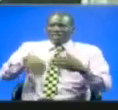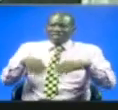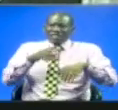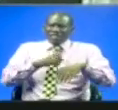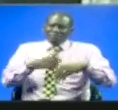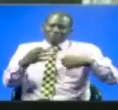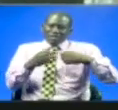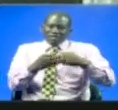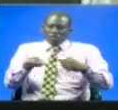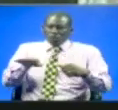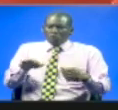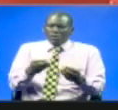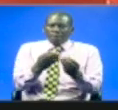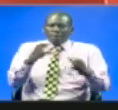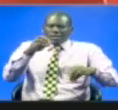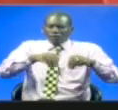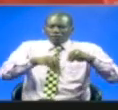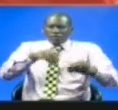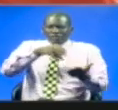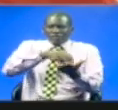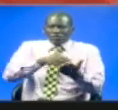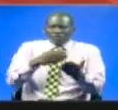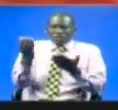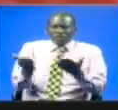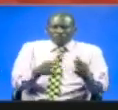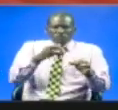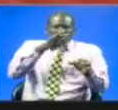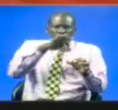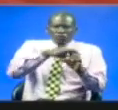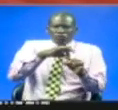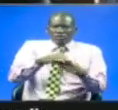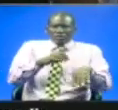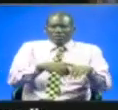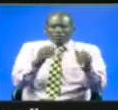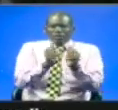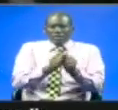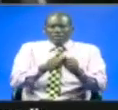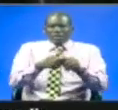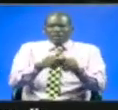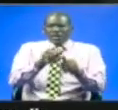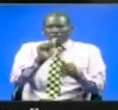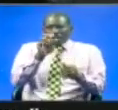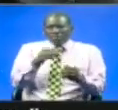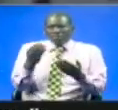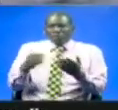polling stations received the ballots at 10 a.m., causing panic among voters.